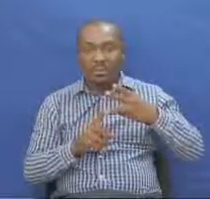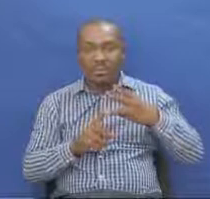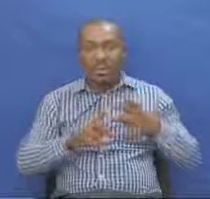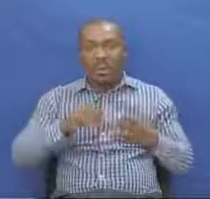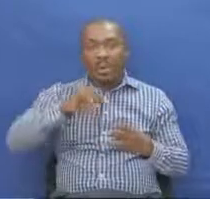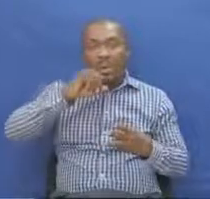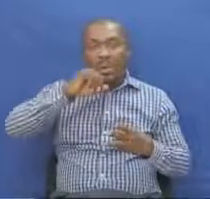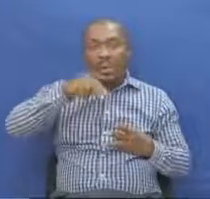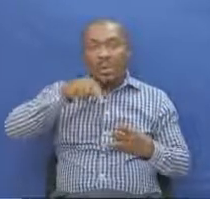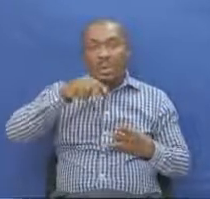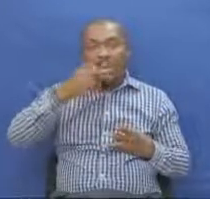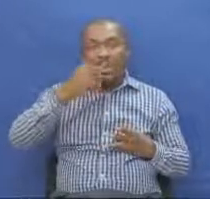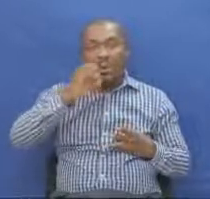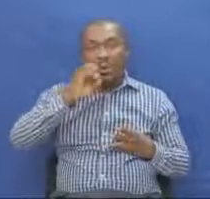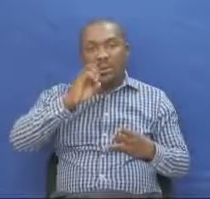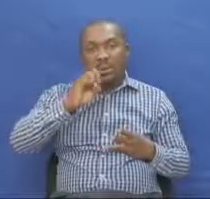growth.